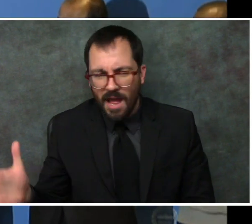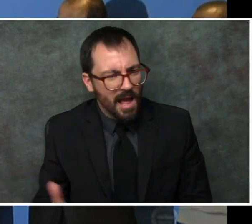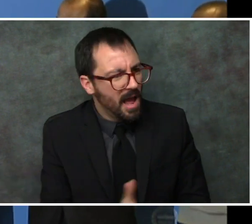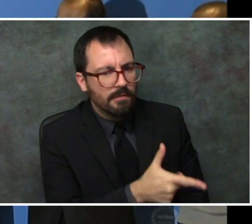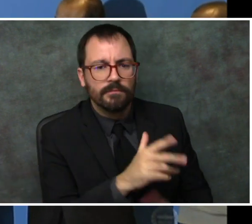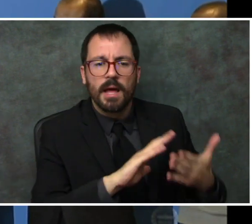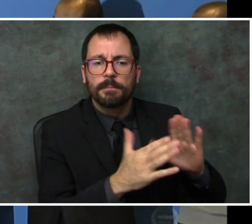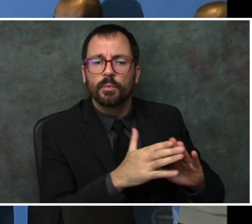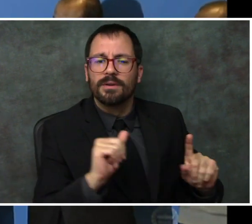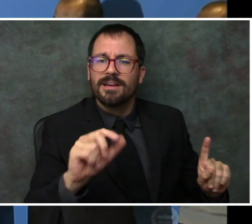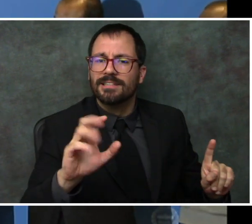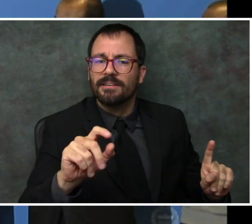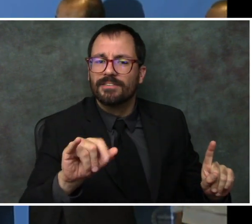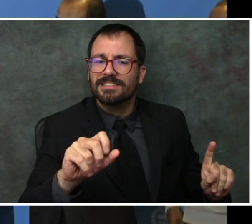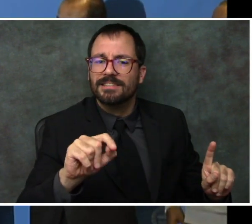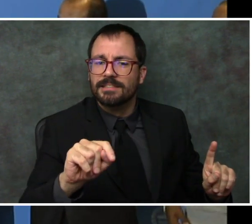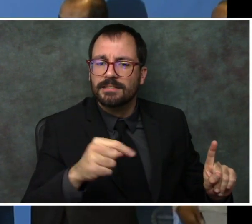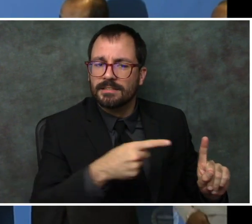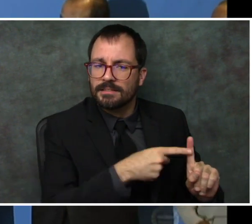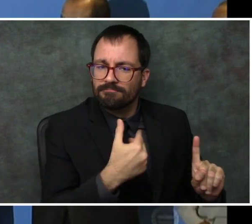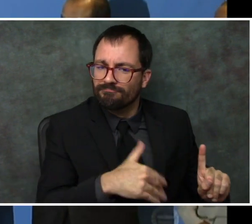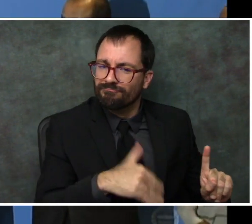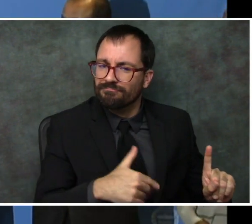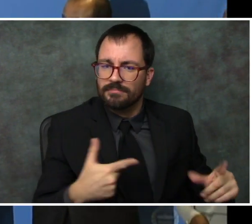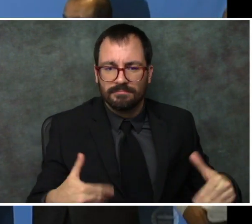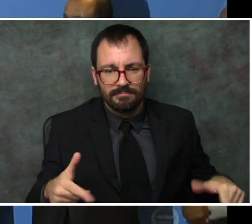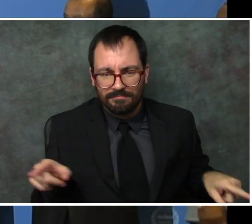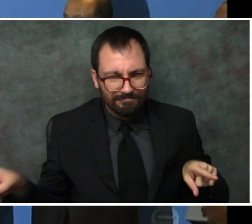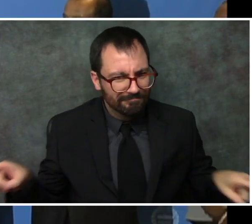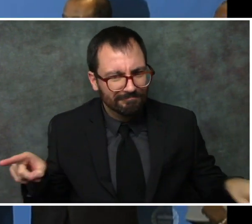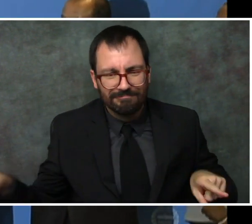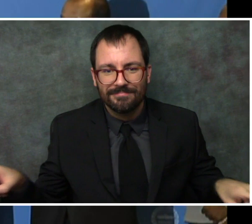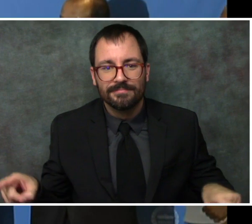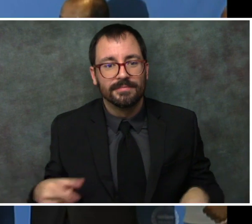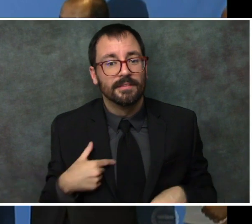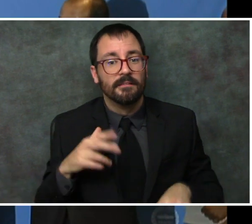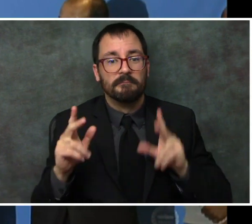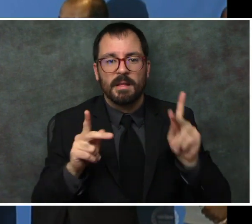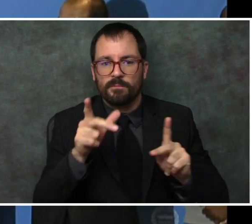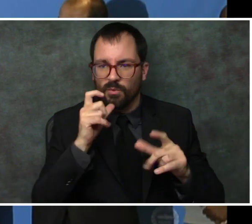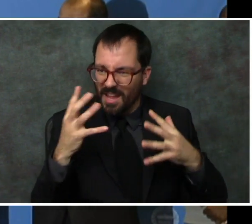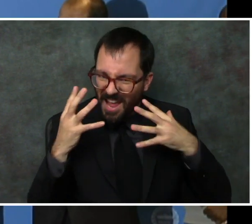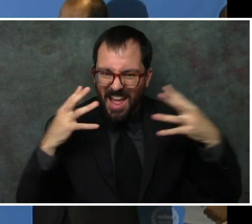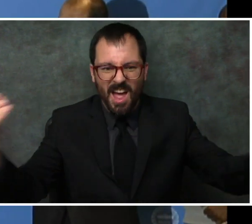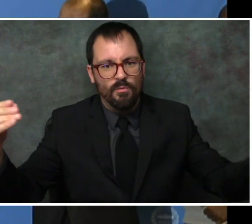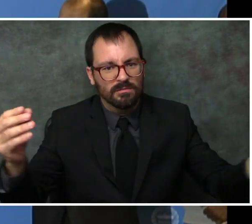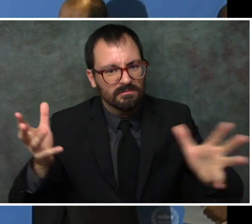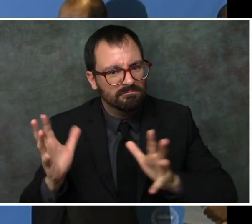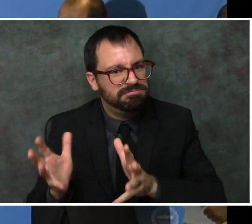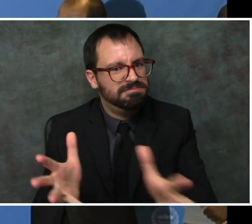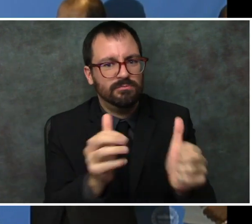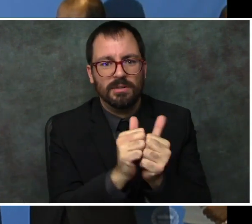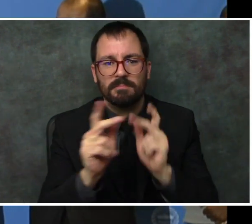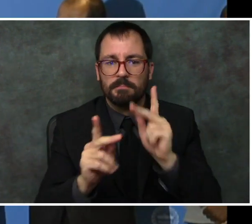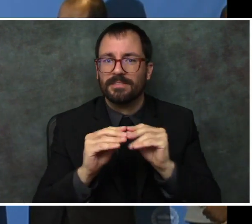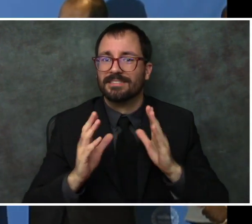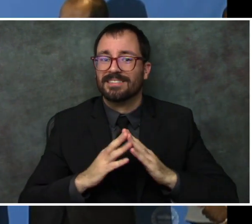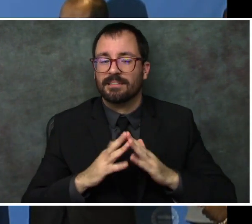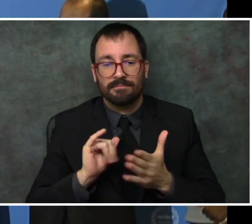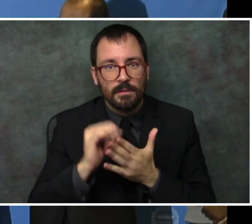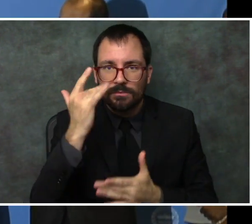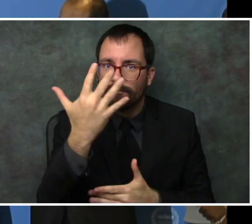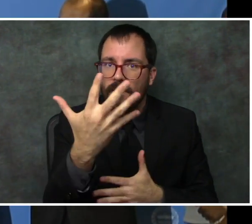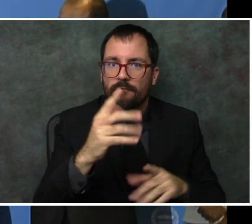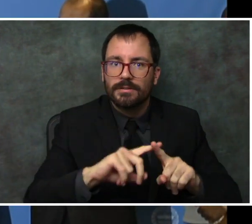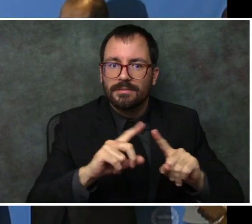talk to people in this city. Thus the 5 meetings, the hours and hours of testimony that they took